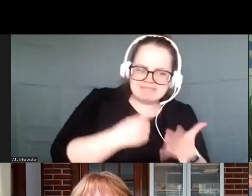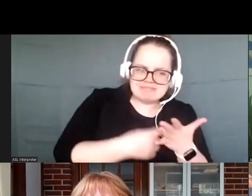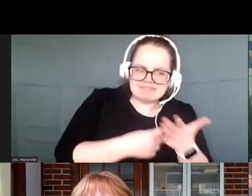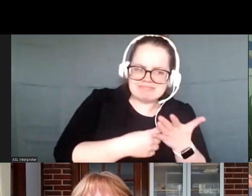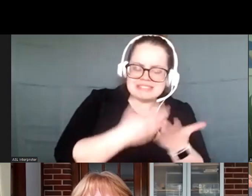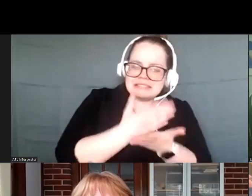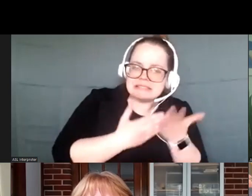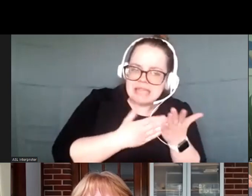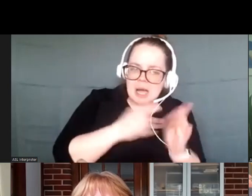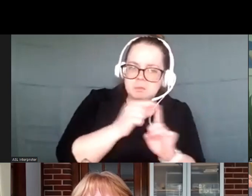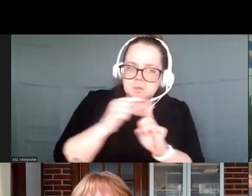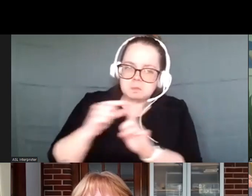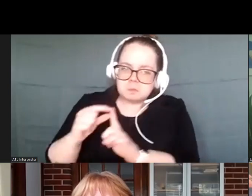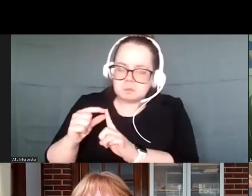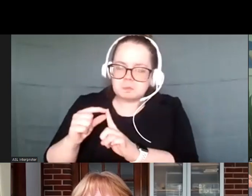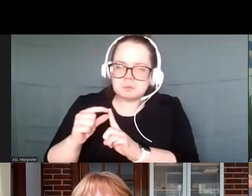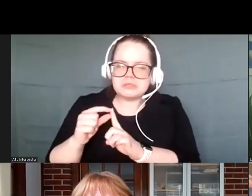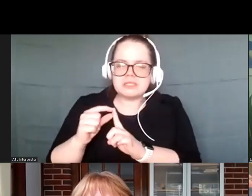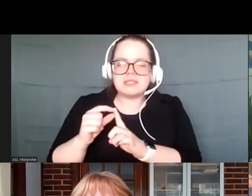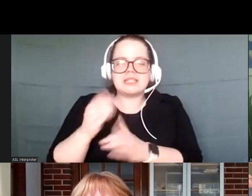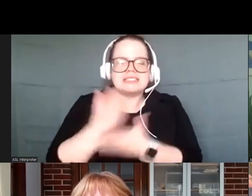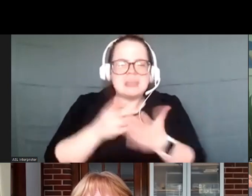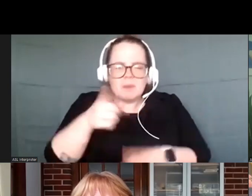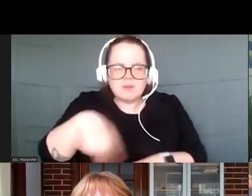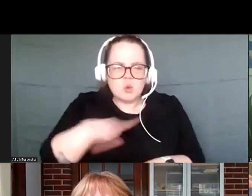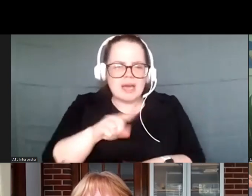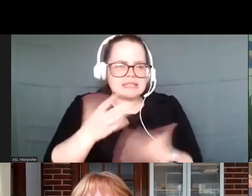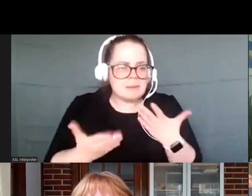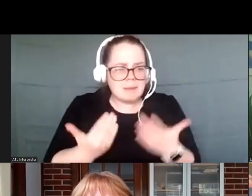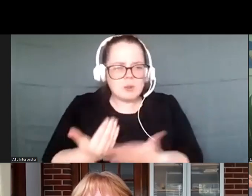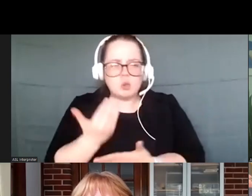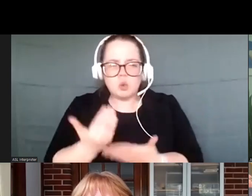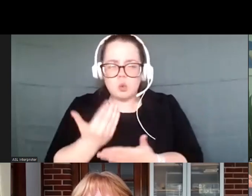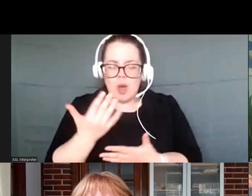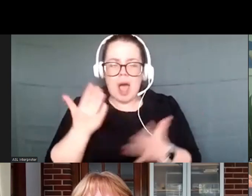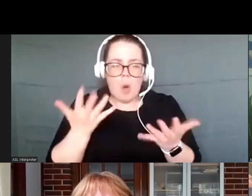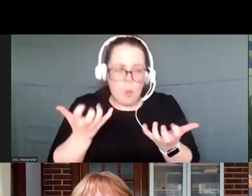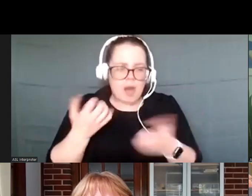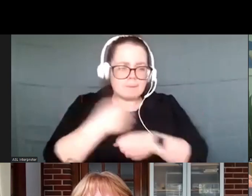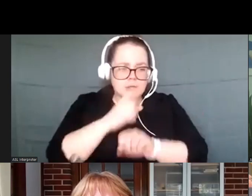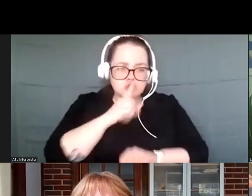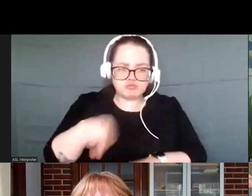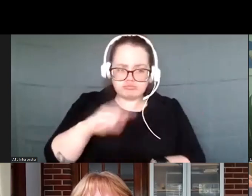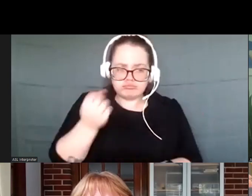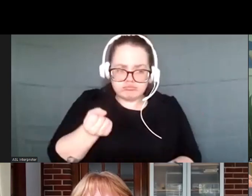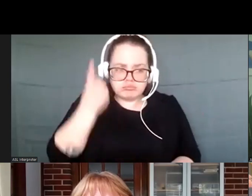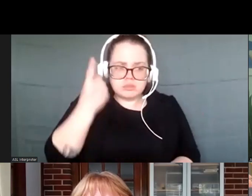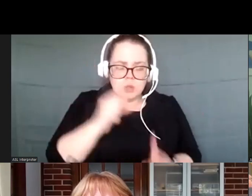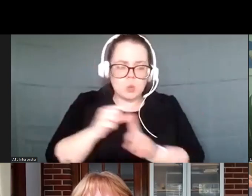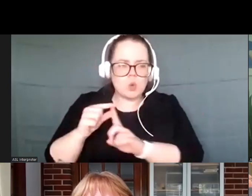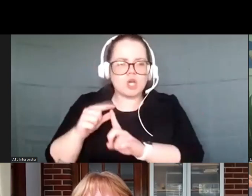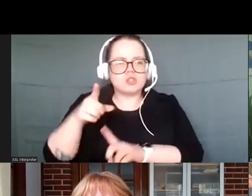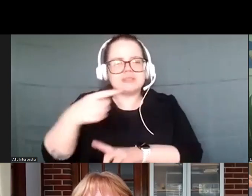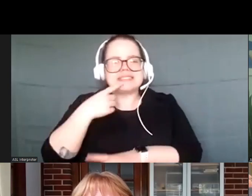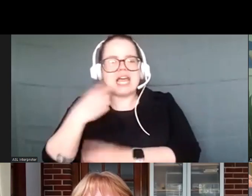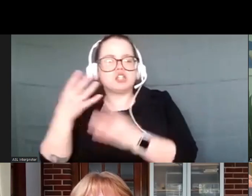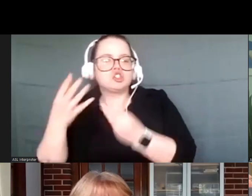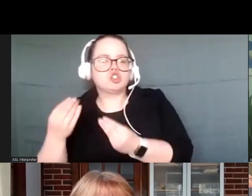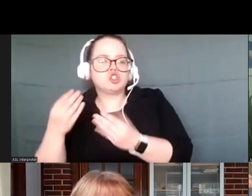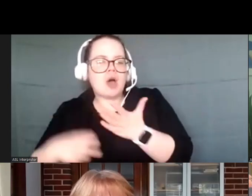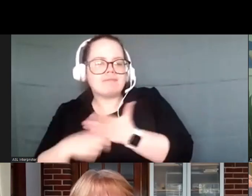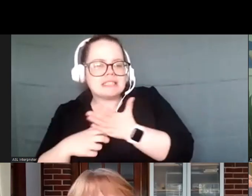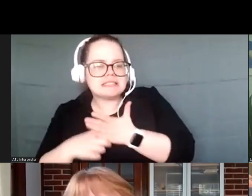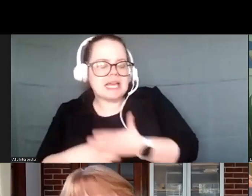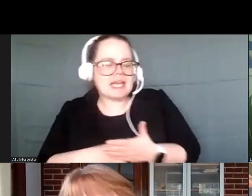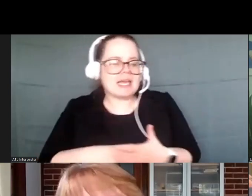everybody, maybe who's new to our field, understands. Like Trish was throwing around, soft ticket or performing arts